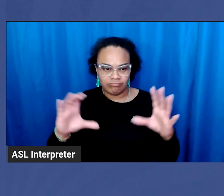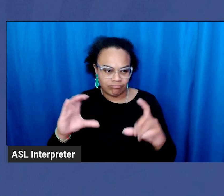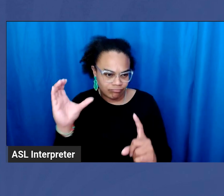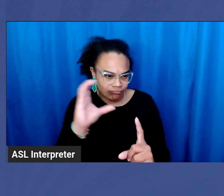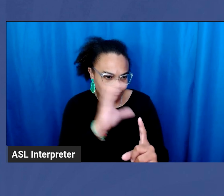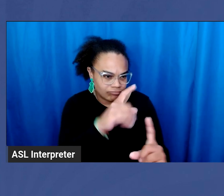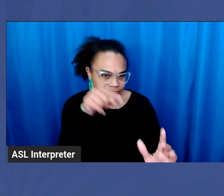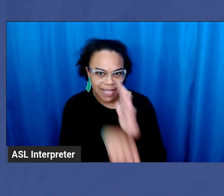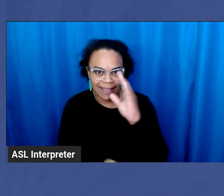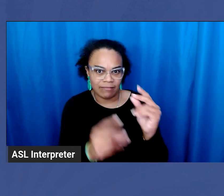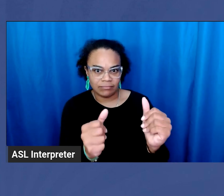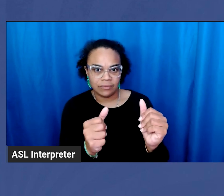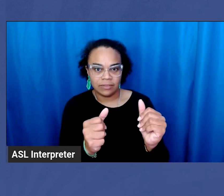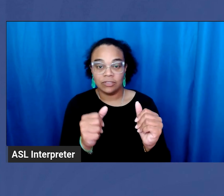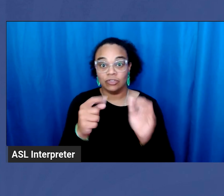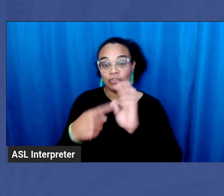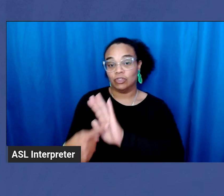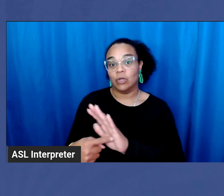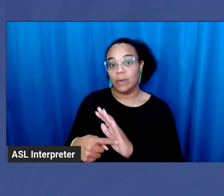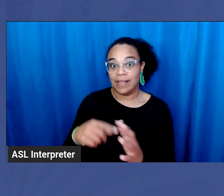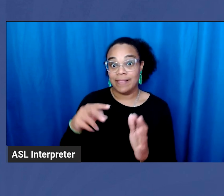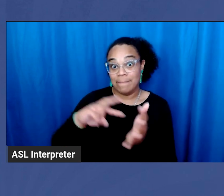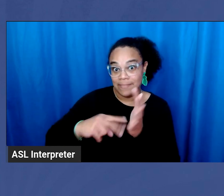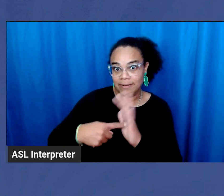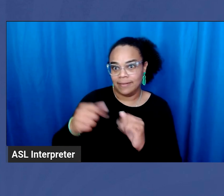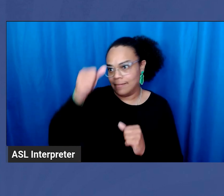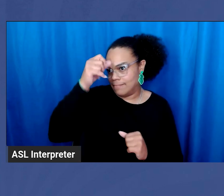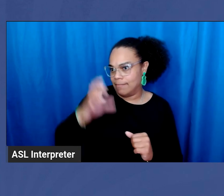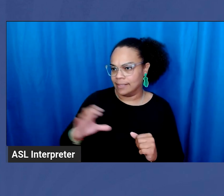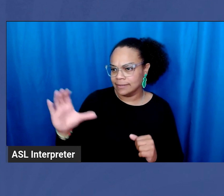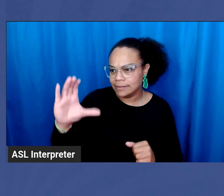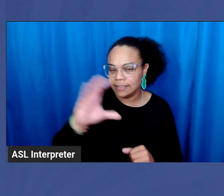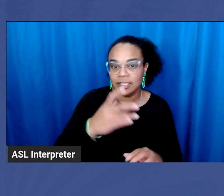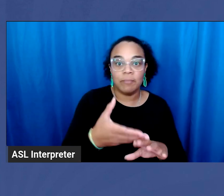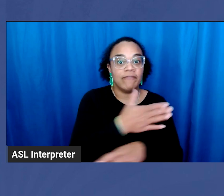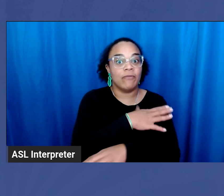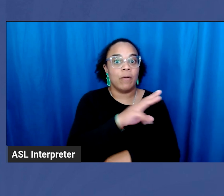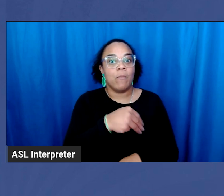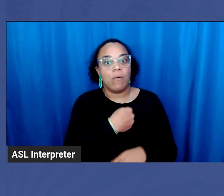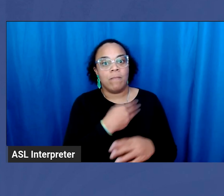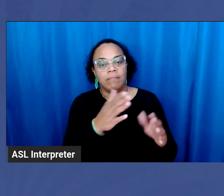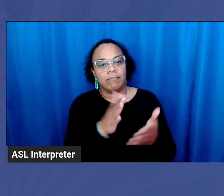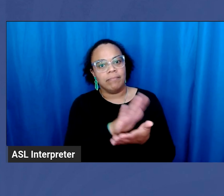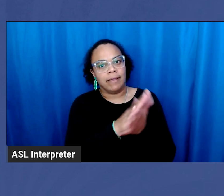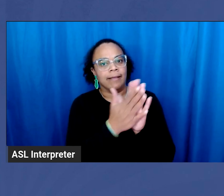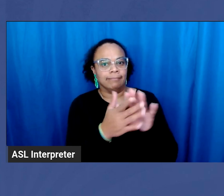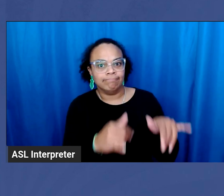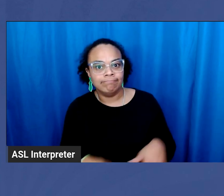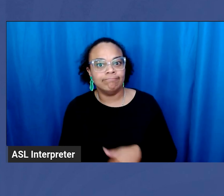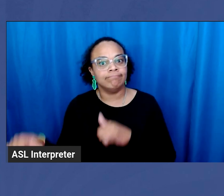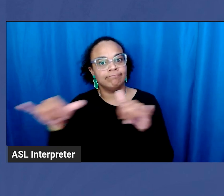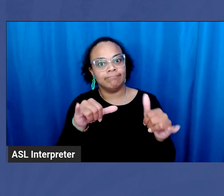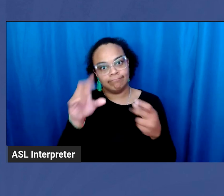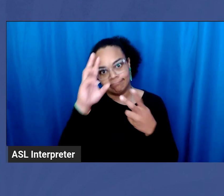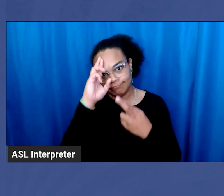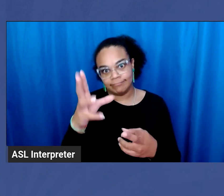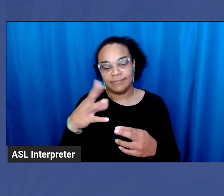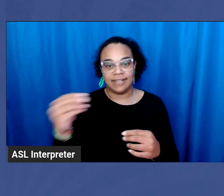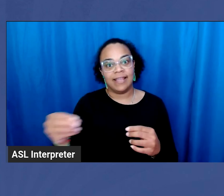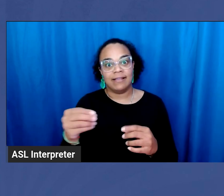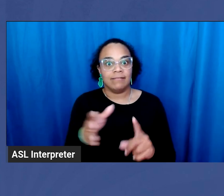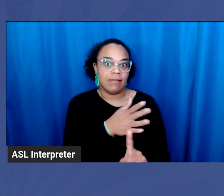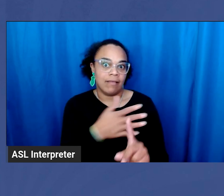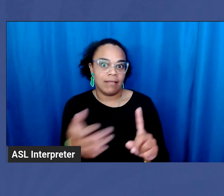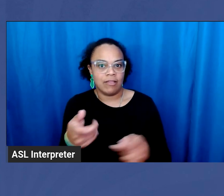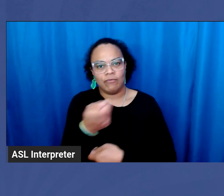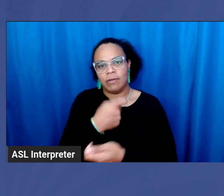kill, revealing all the meaning man seeks before morals became the common etiquette and rhetoric replaced